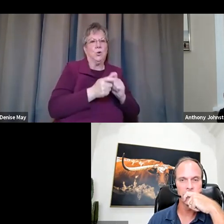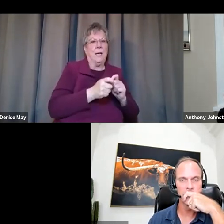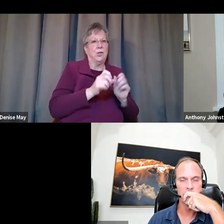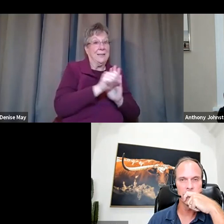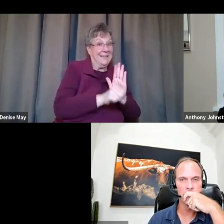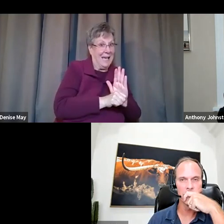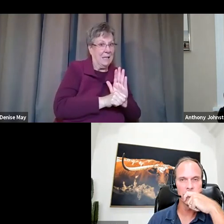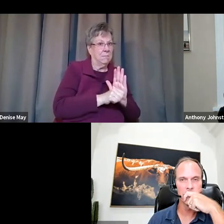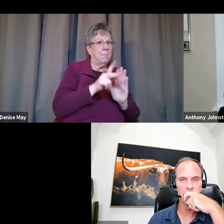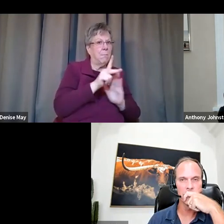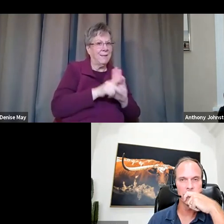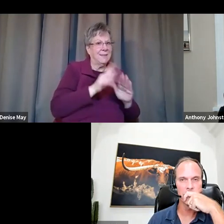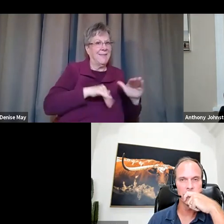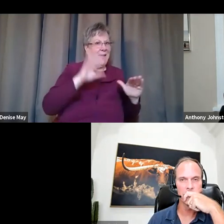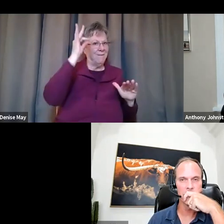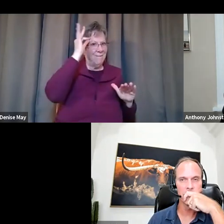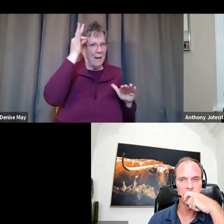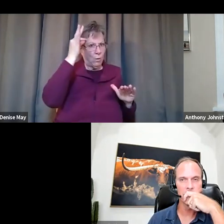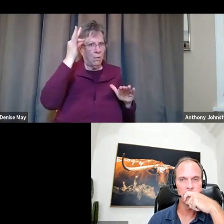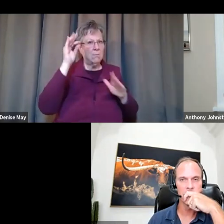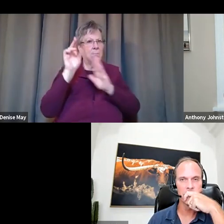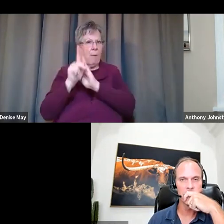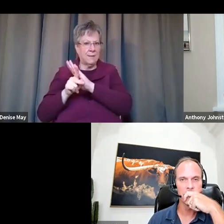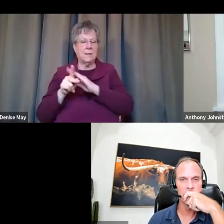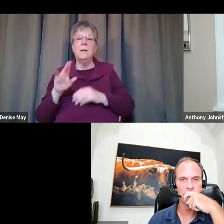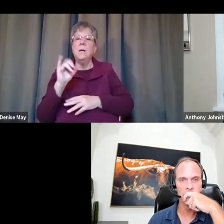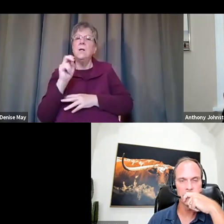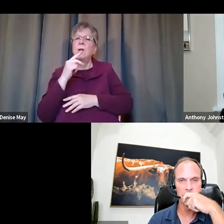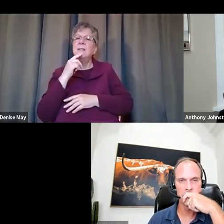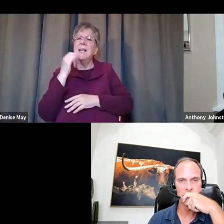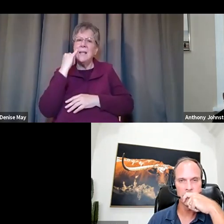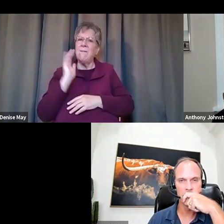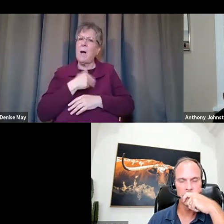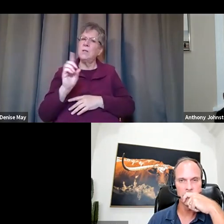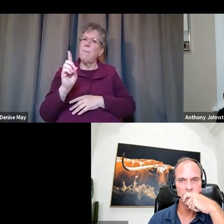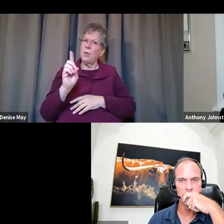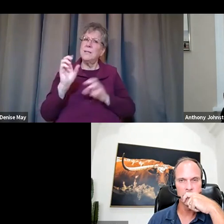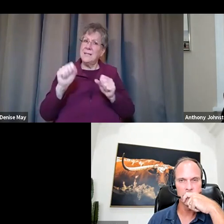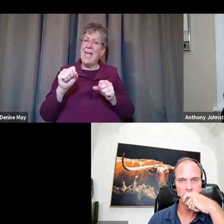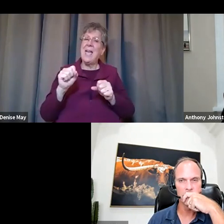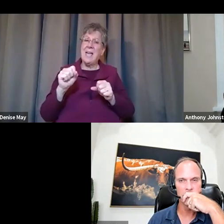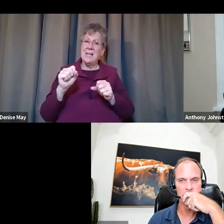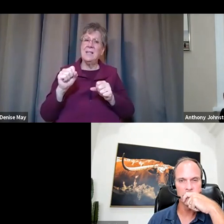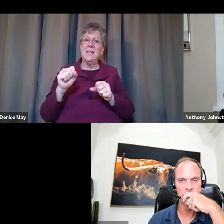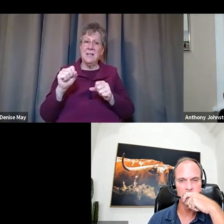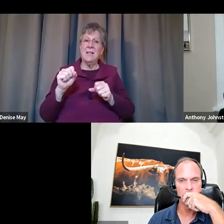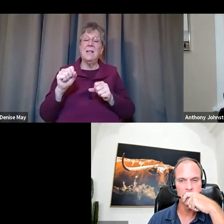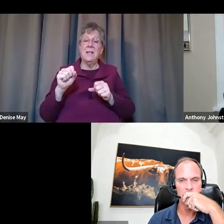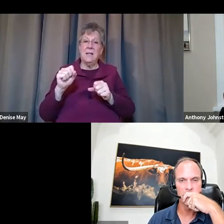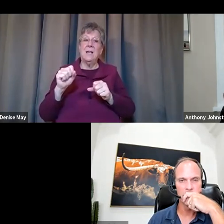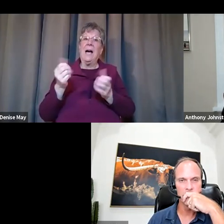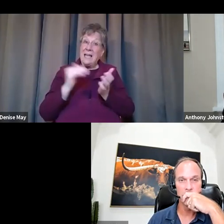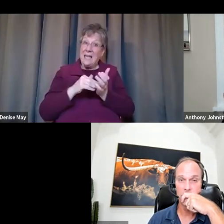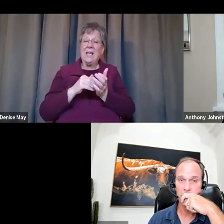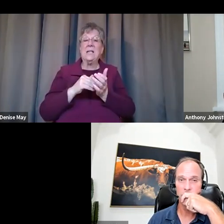policy. So John asks the big question, whether our democracy can withstand a future contested